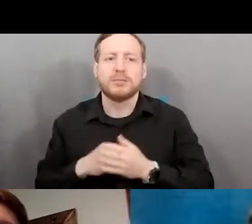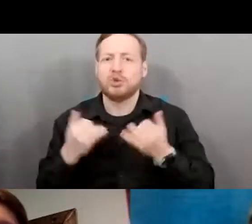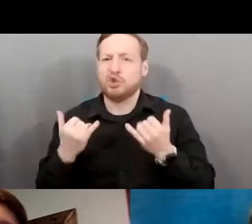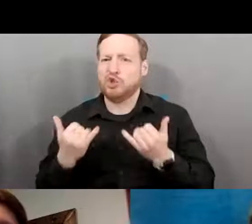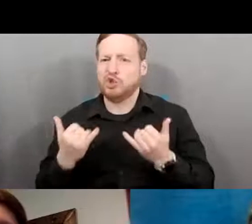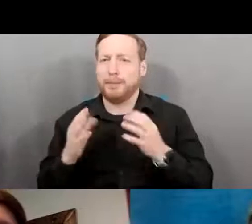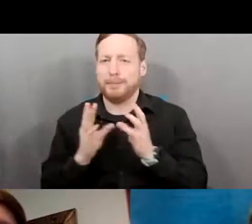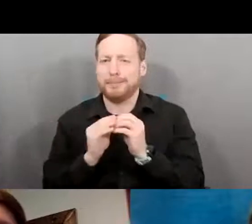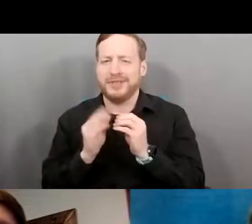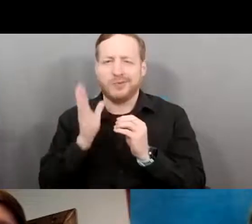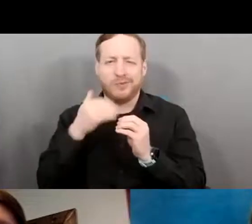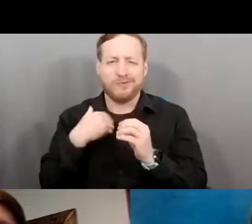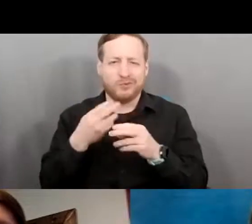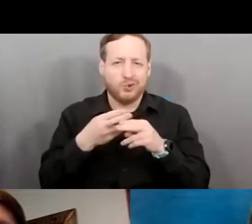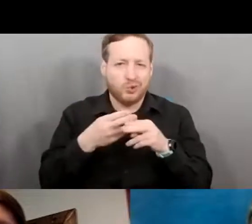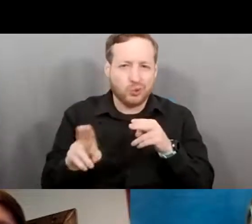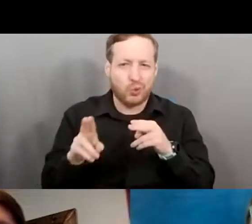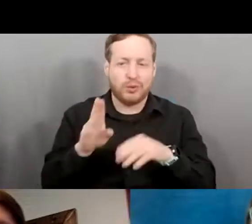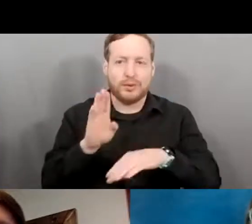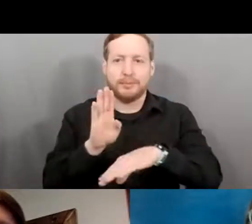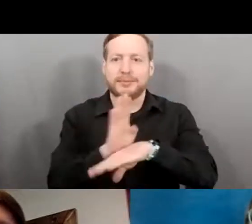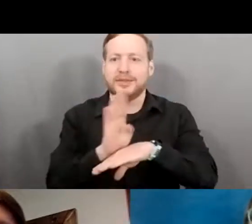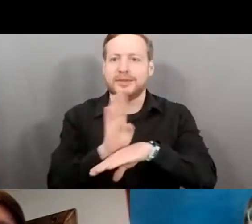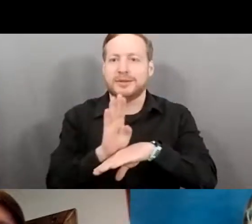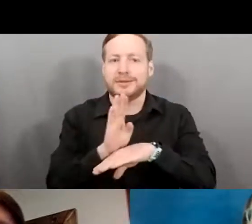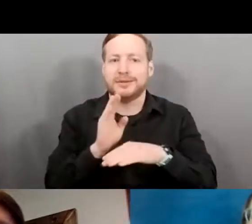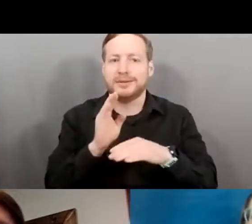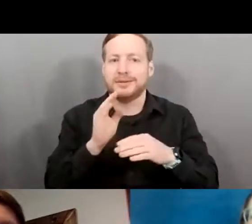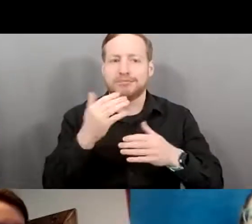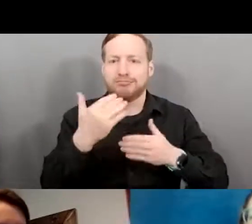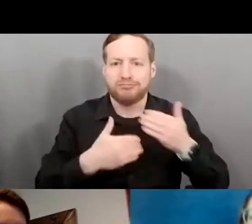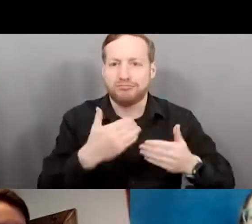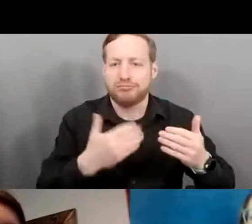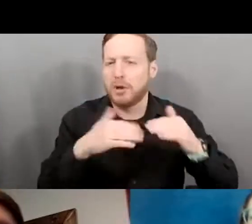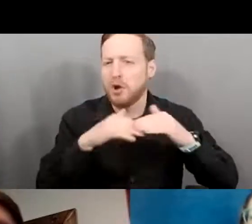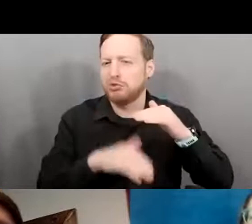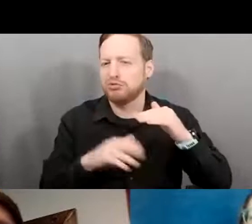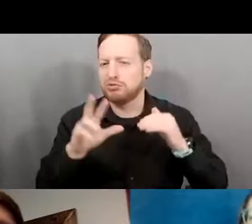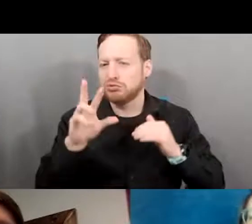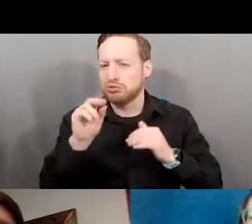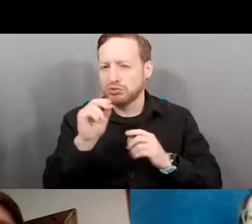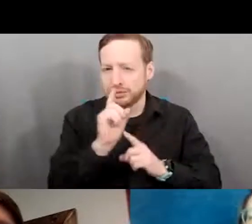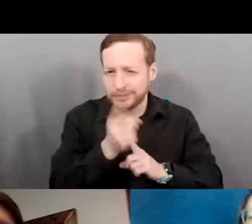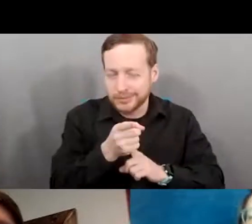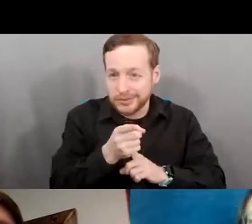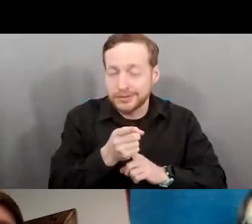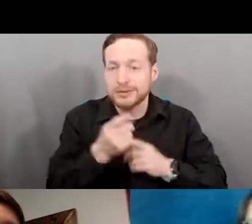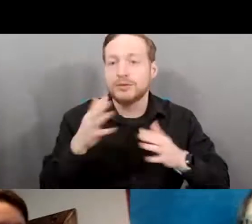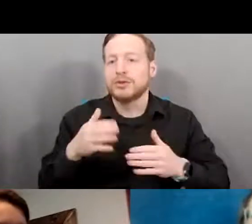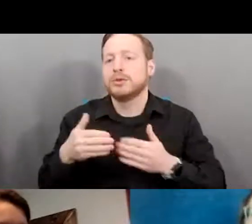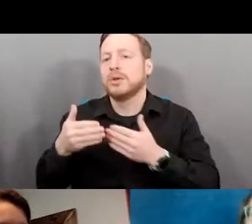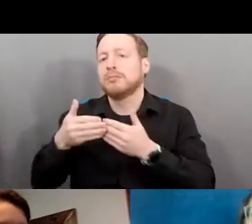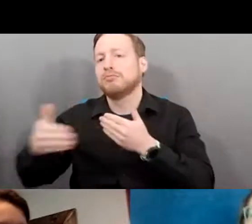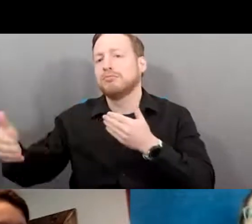everyone here. Thank you for coming. The meeting, first we have like a short business meeting. It'll be under